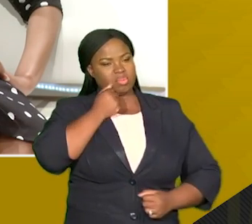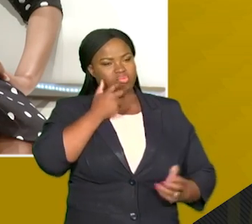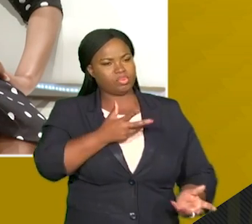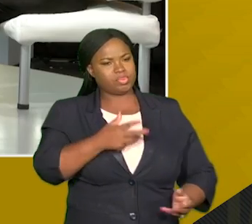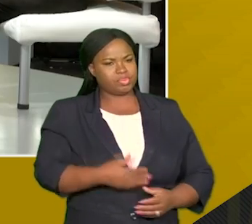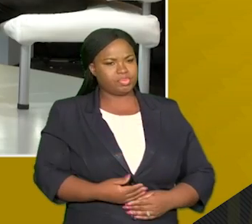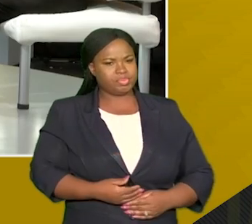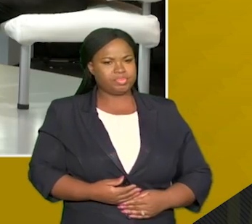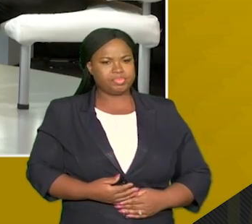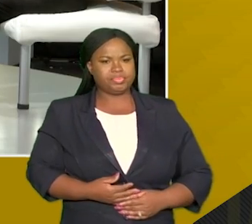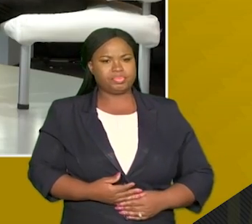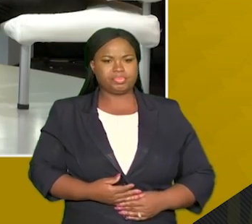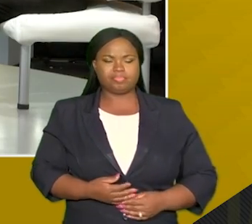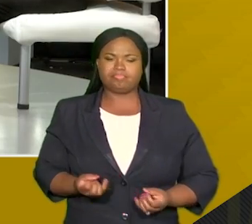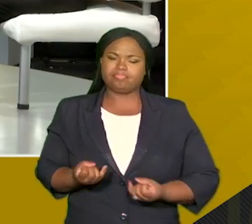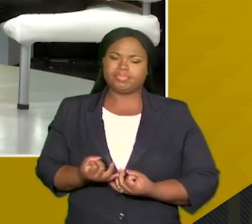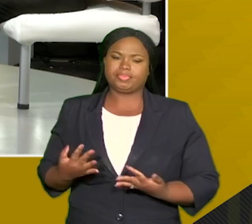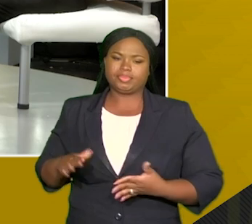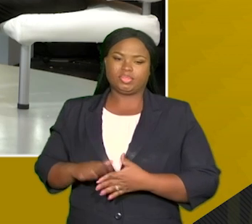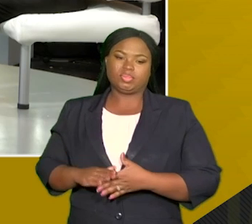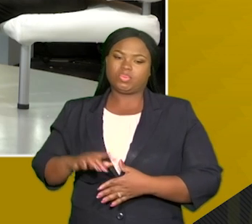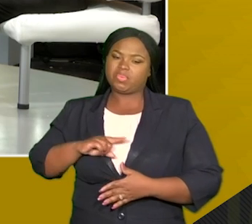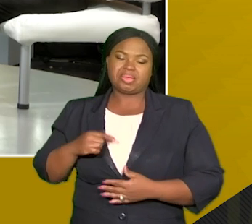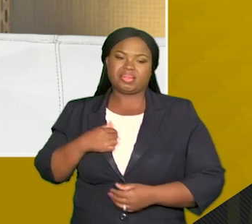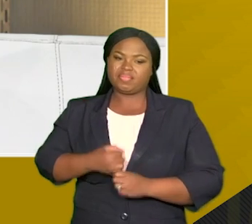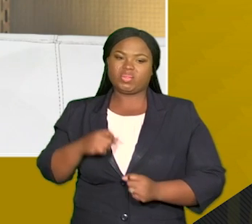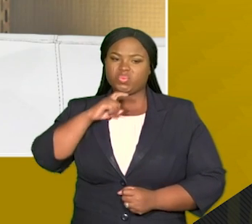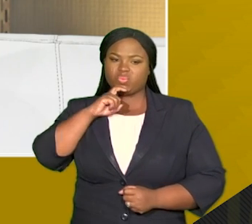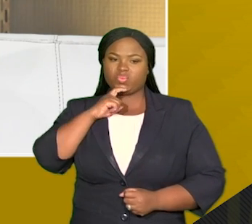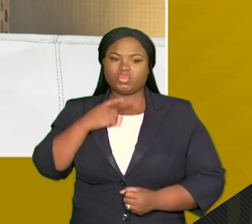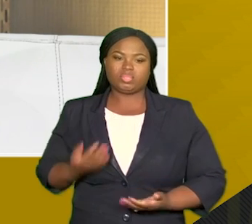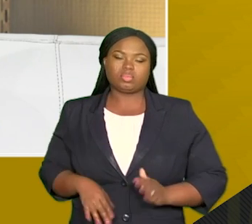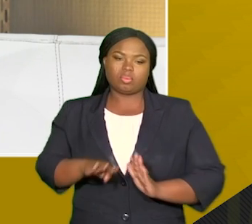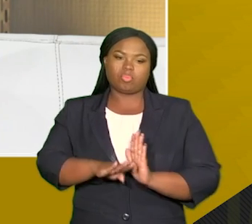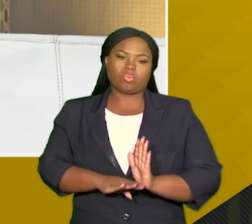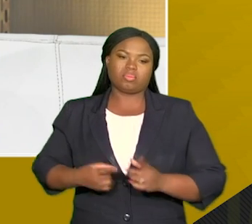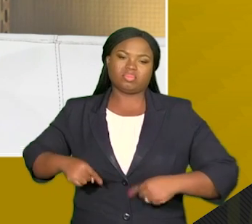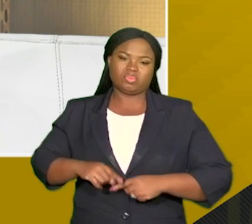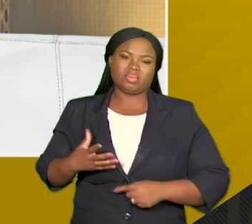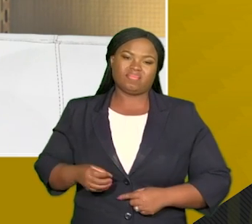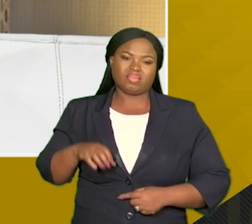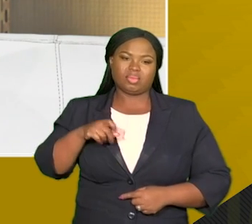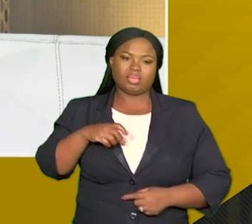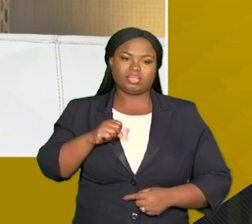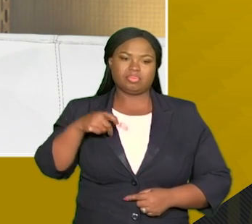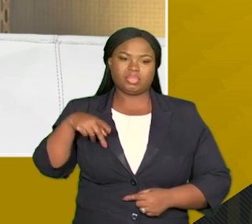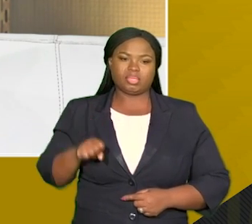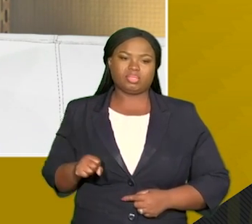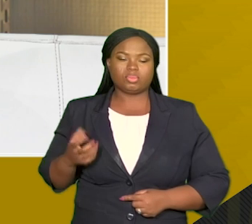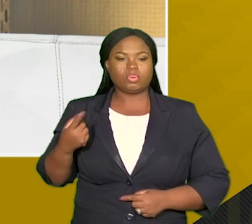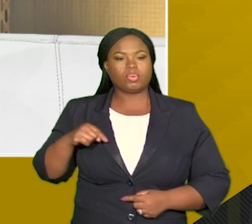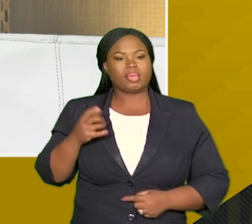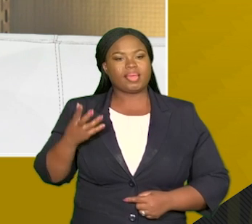that. Look, I think there are many reasons why some do not use the available programs within the SAPS. We've got what we